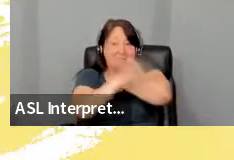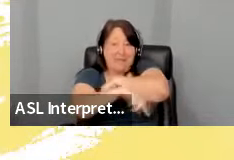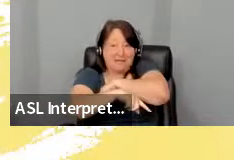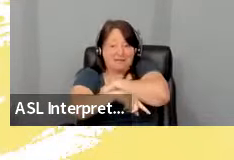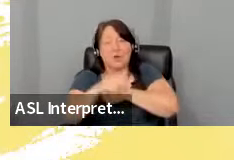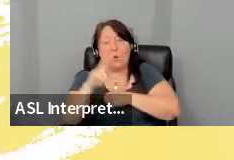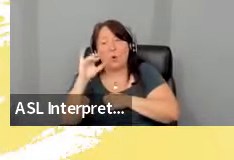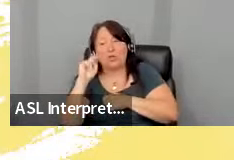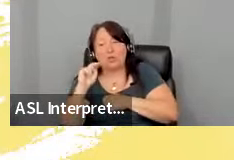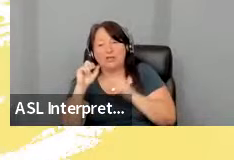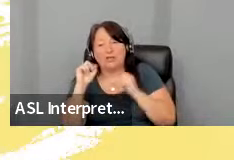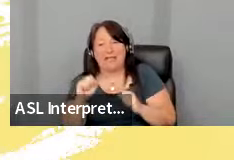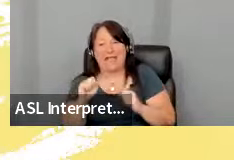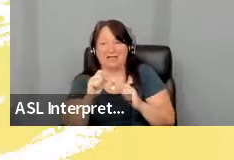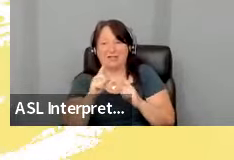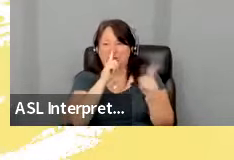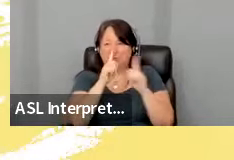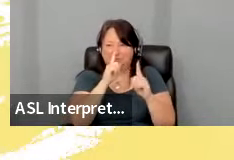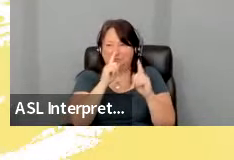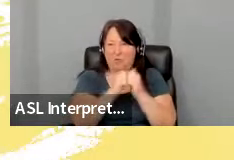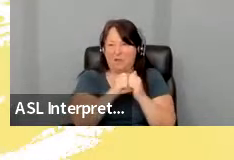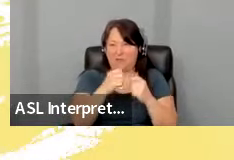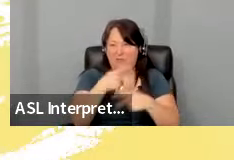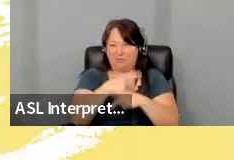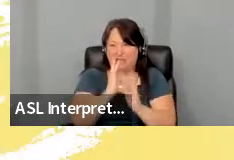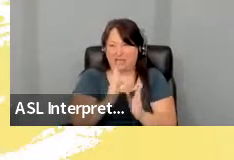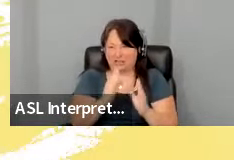out to production, educate them on this provision.